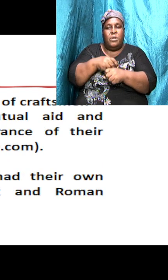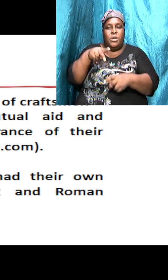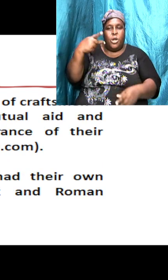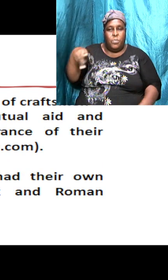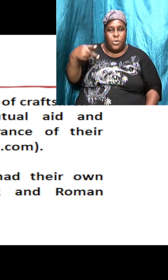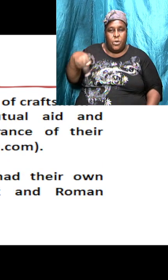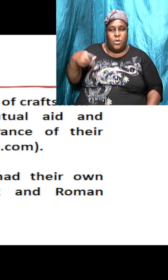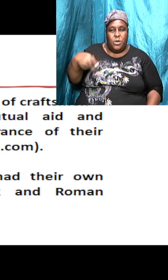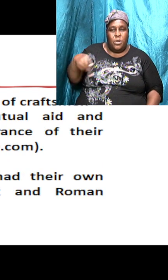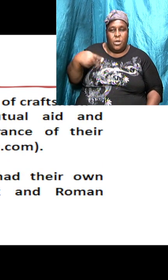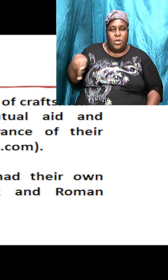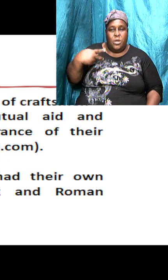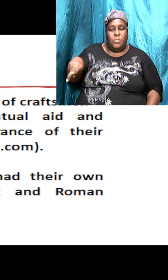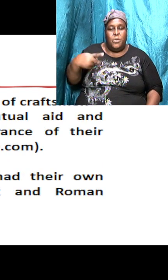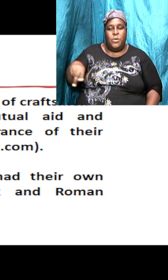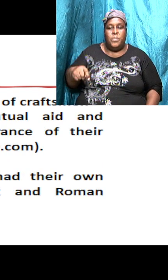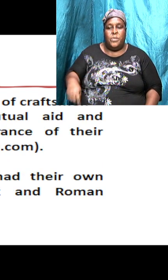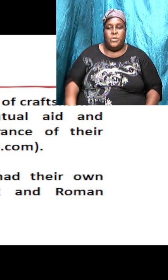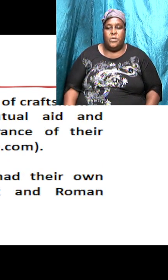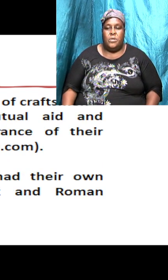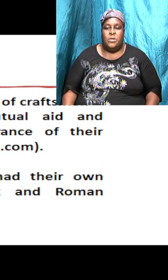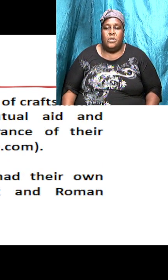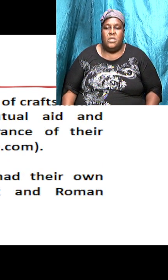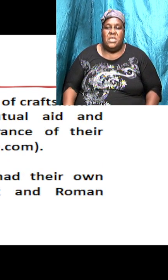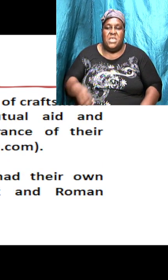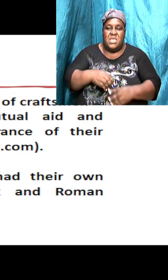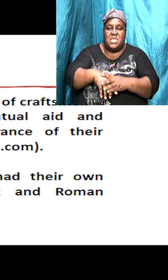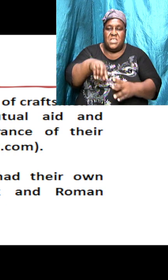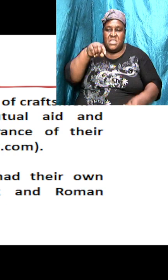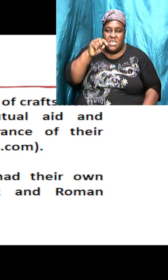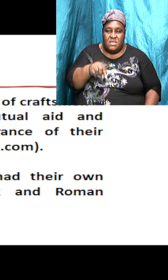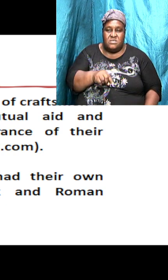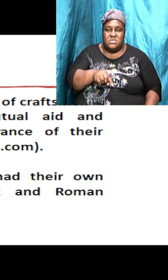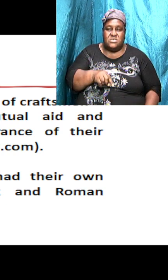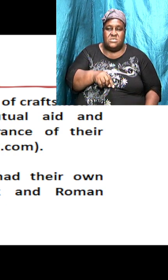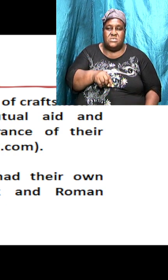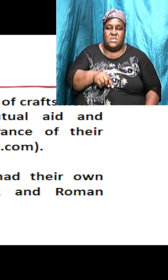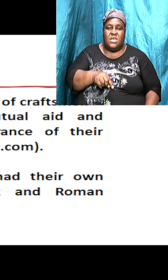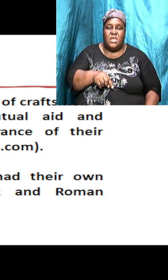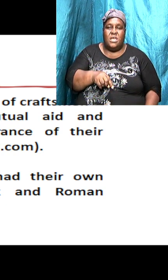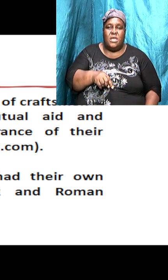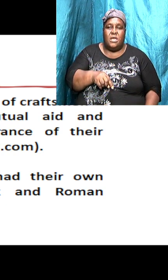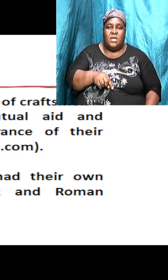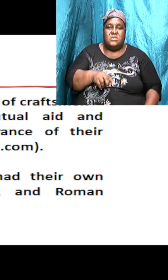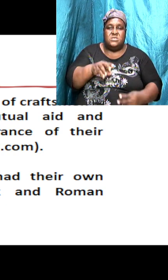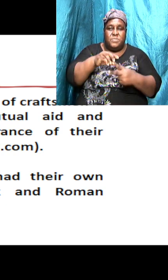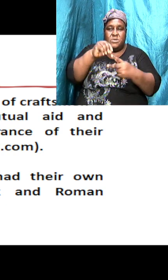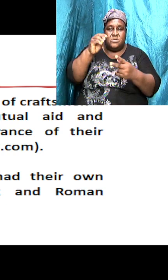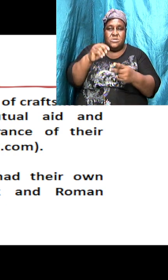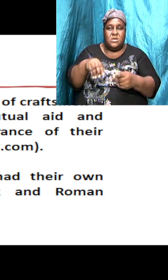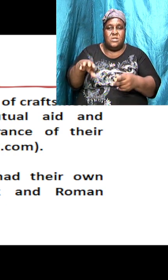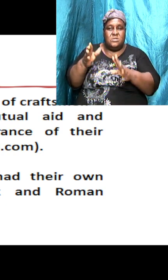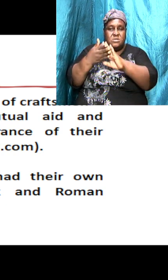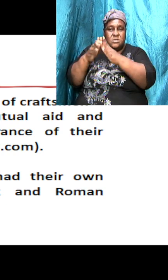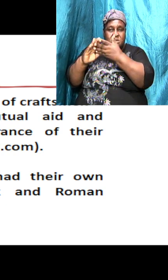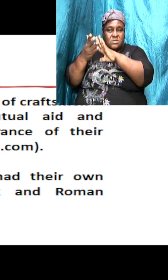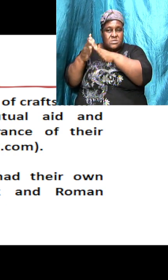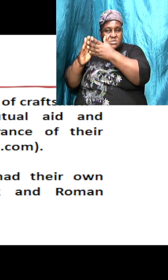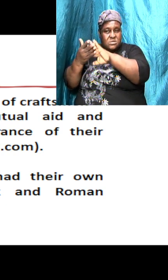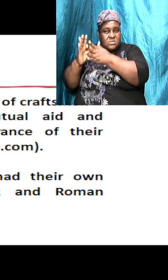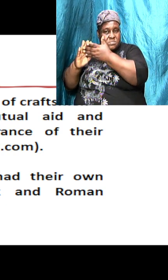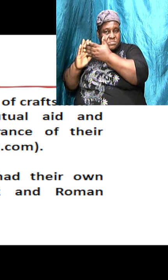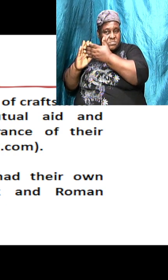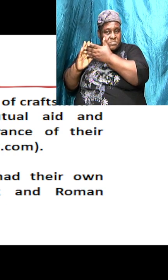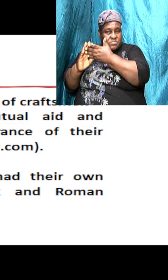It was in this particular city, right? It was in this particular